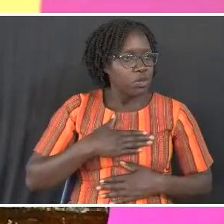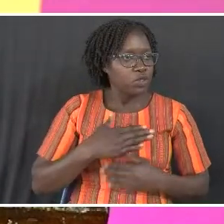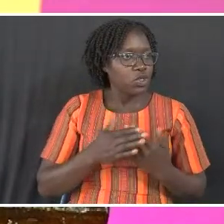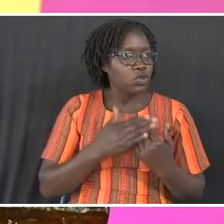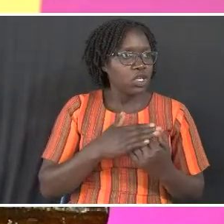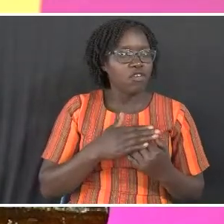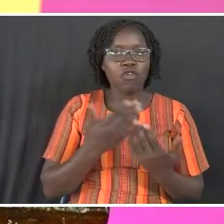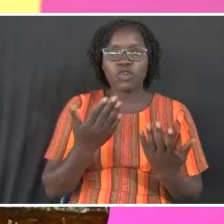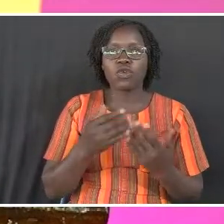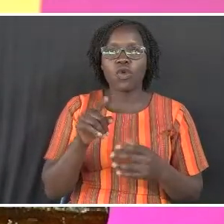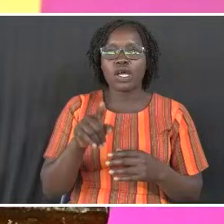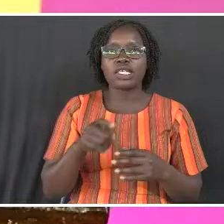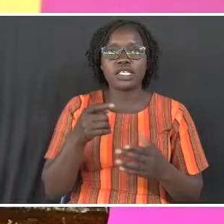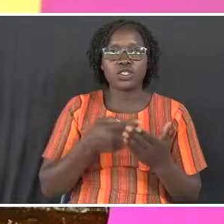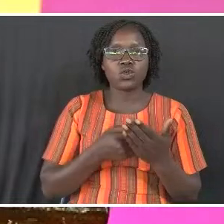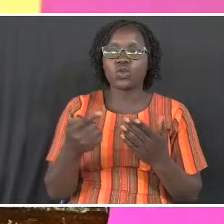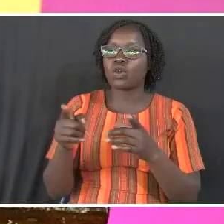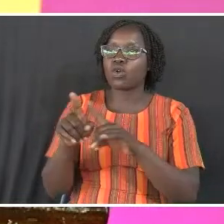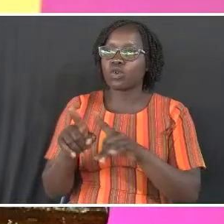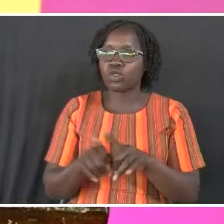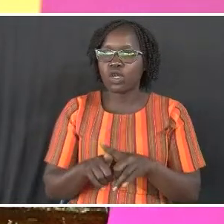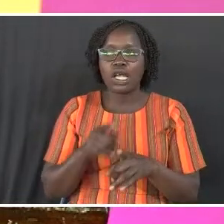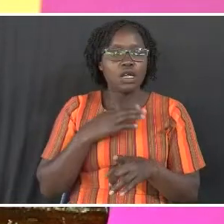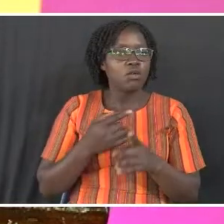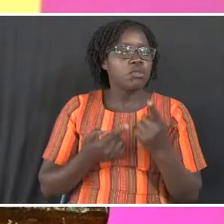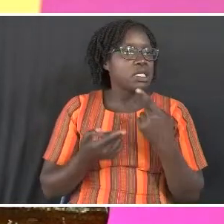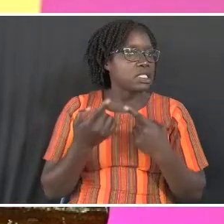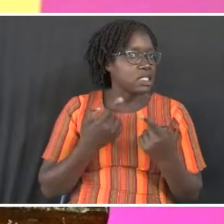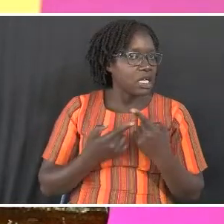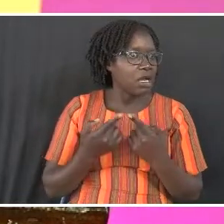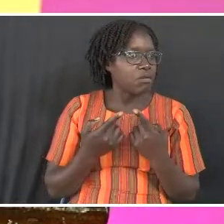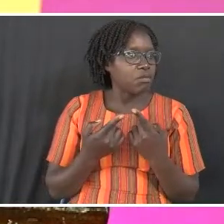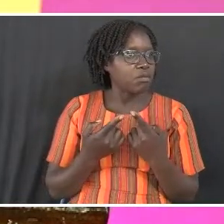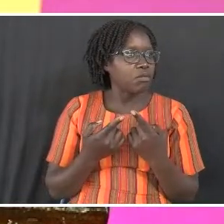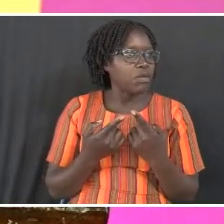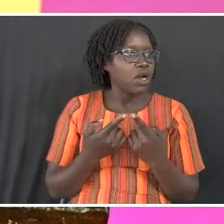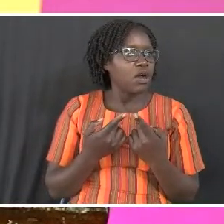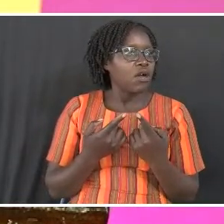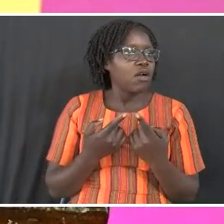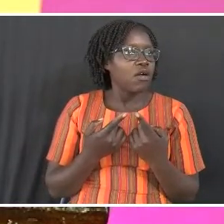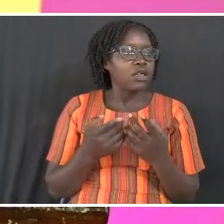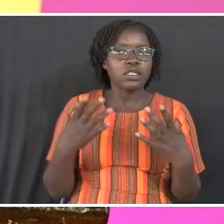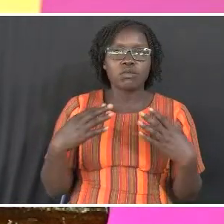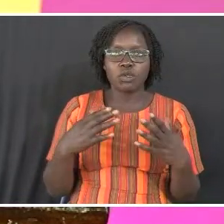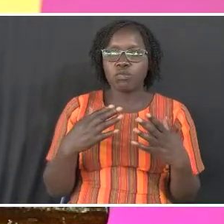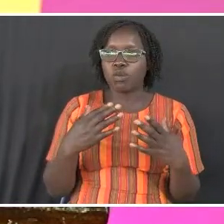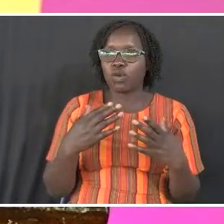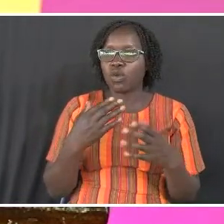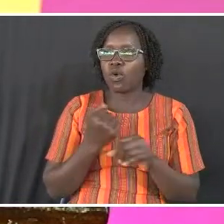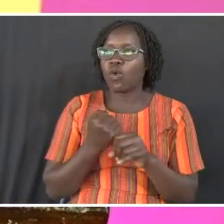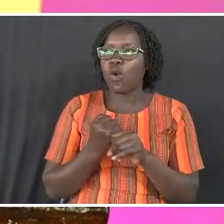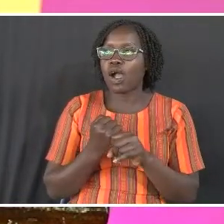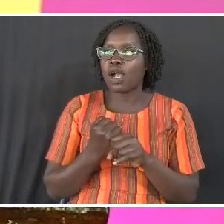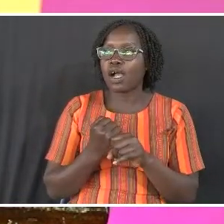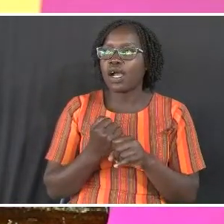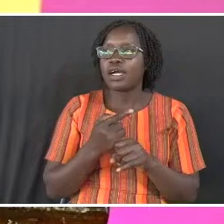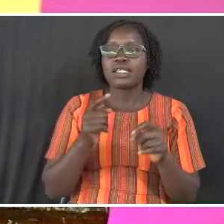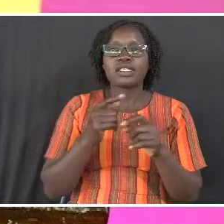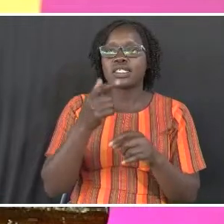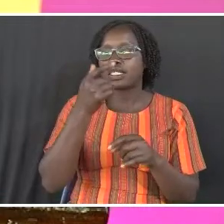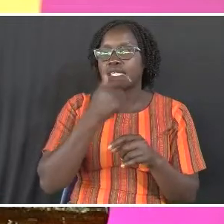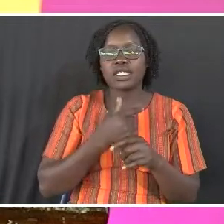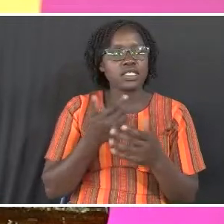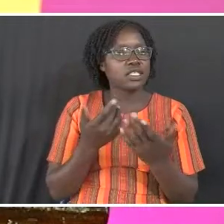your needs this week also. Please come on Tuesday, because the people who fall under this age bracket